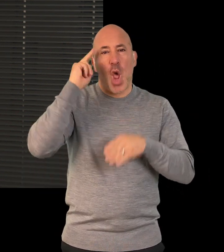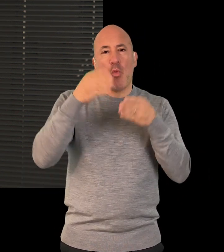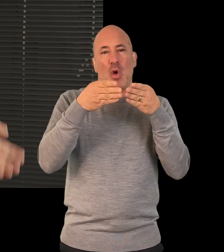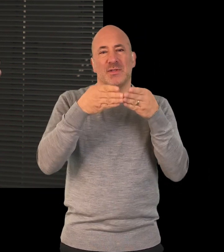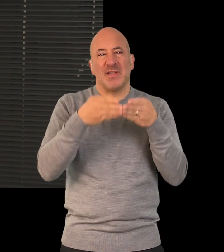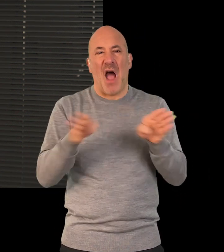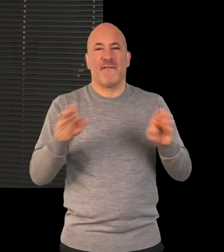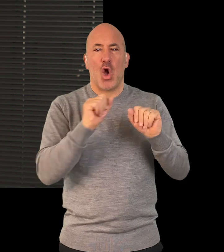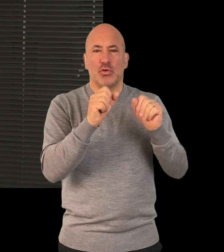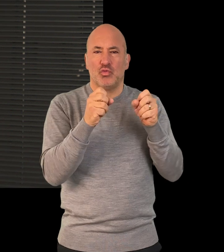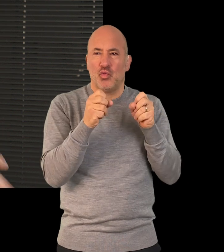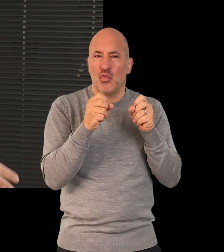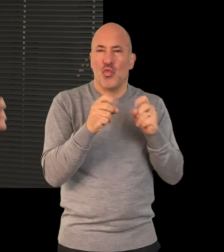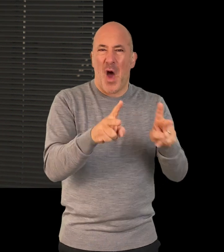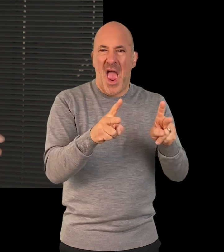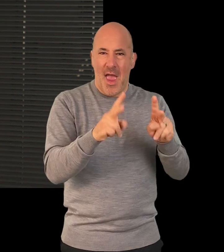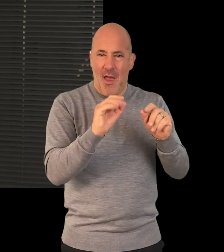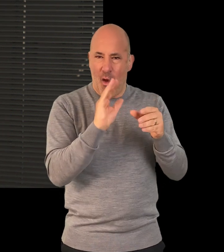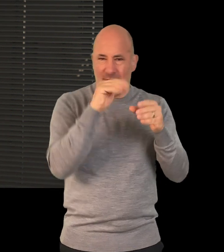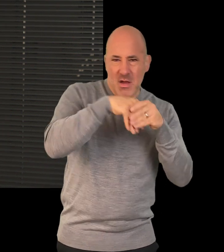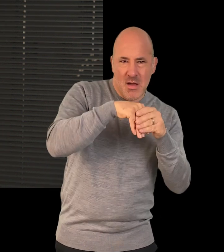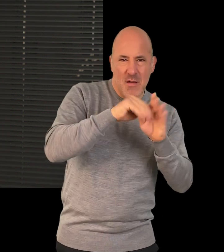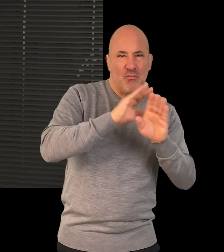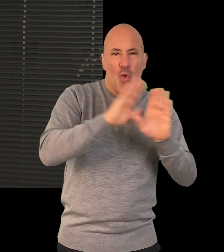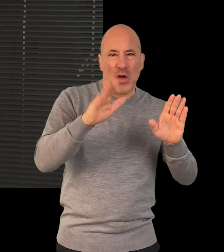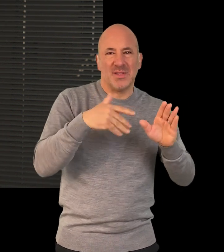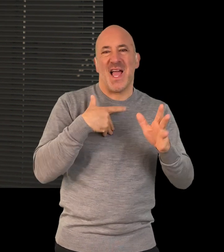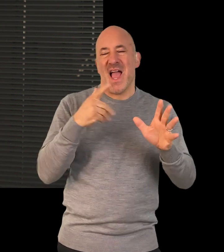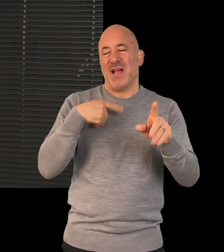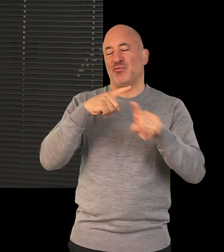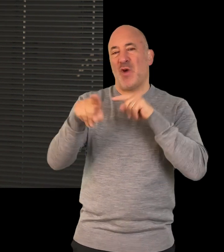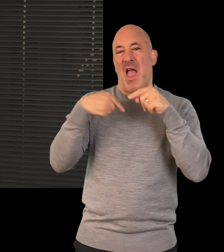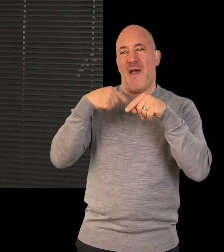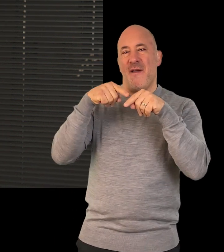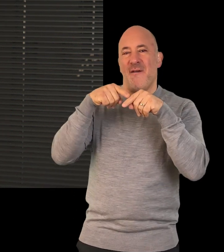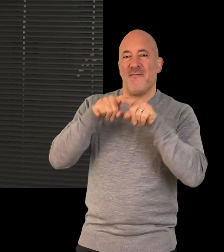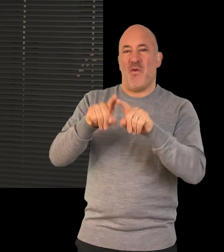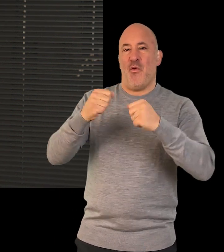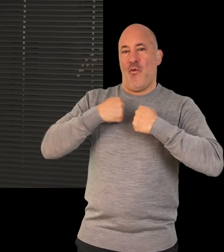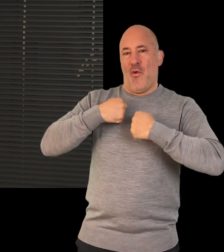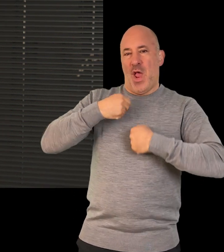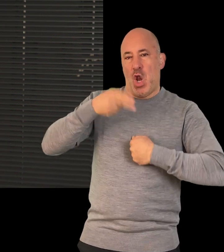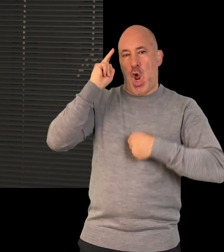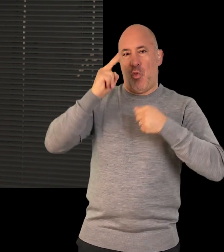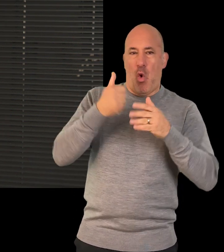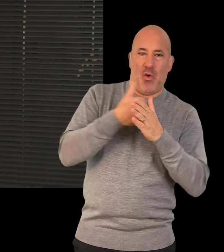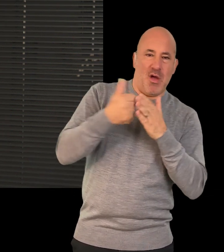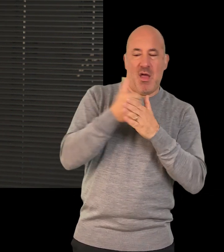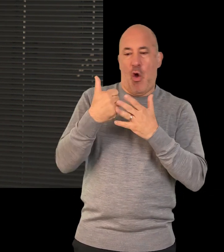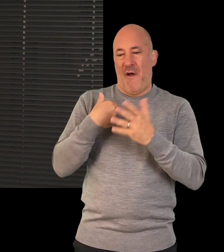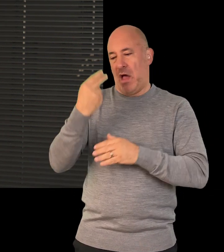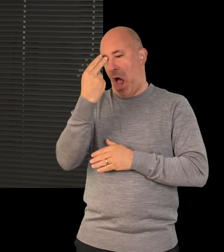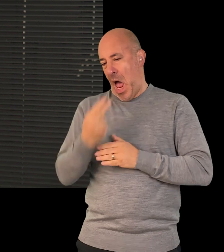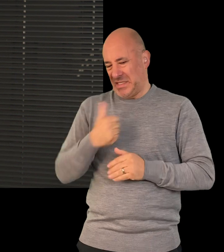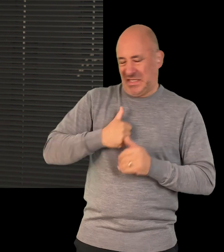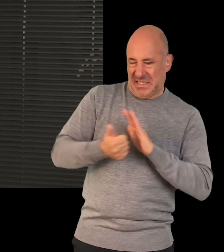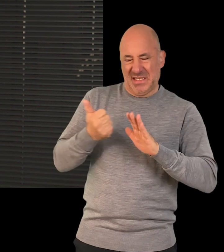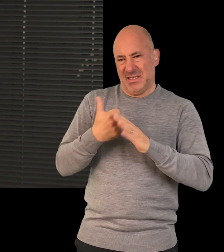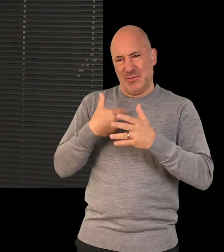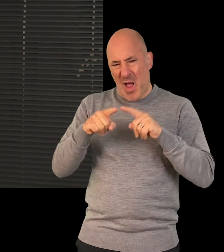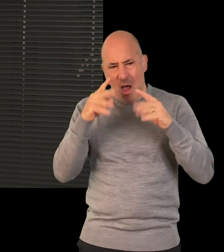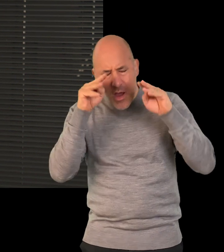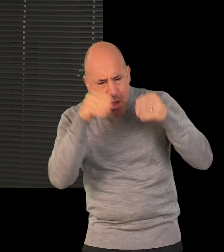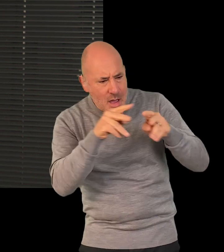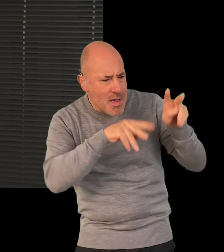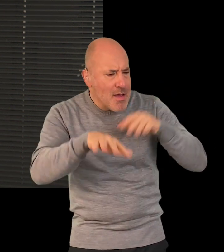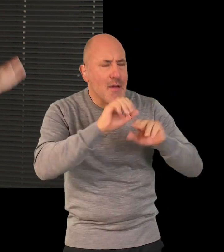embracing disabled and neurodivergent ways of making rather than just trying to emulate